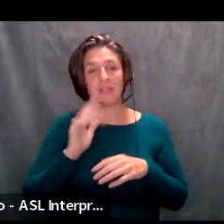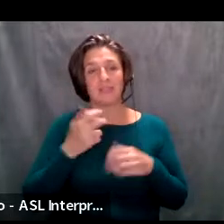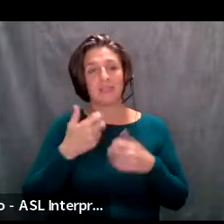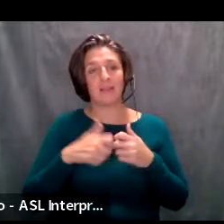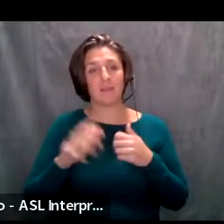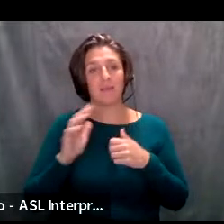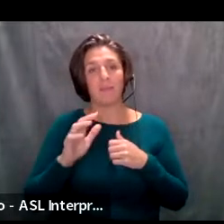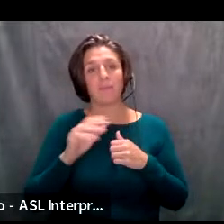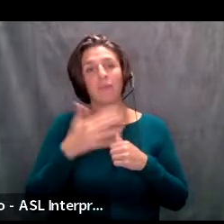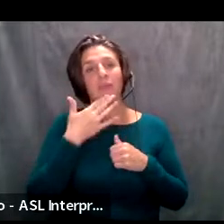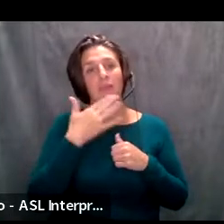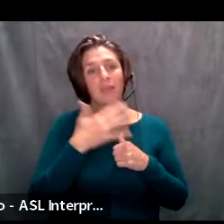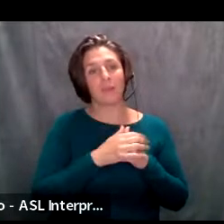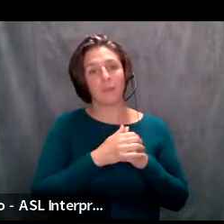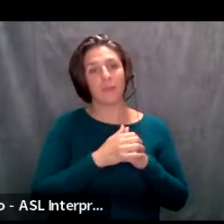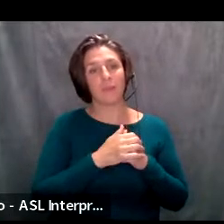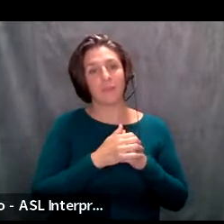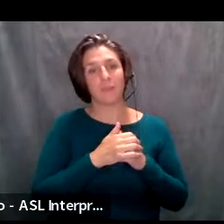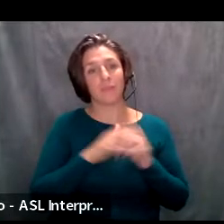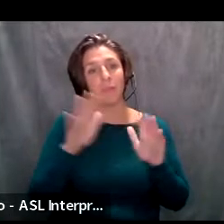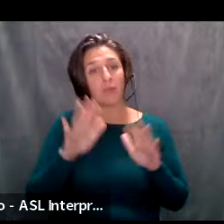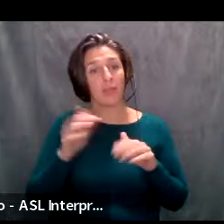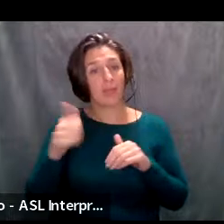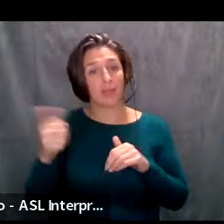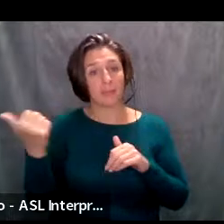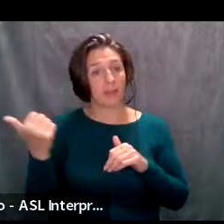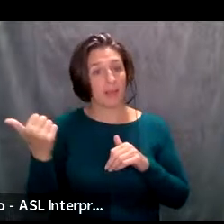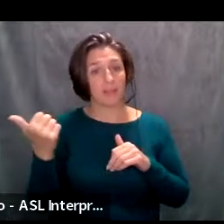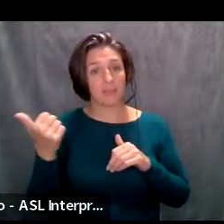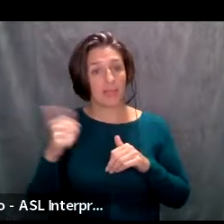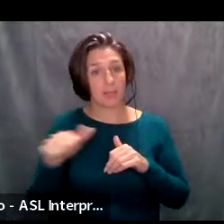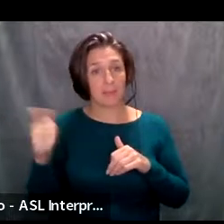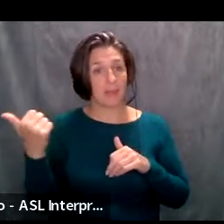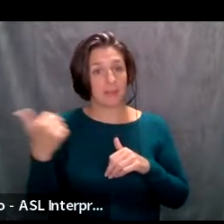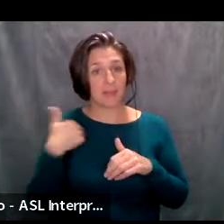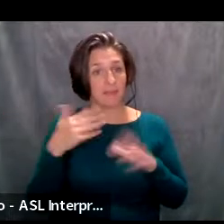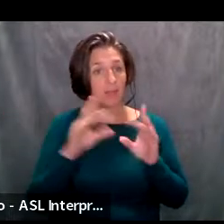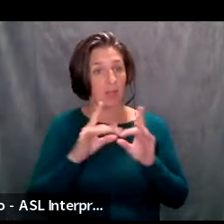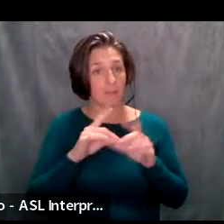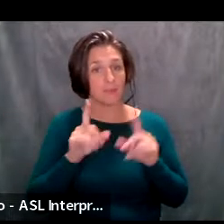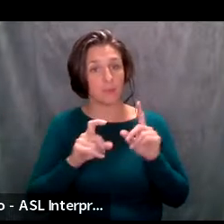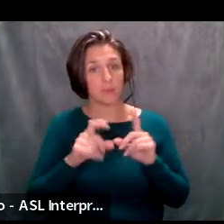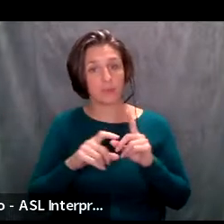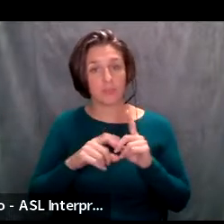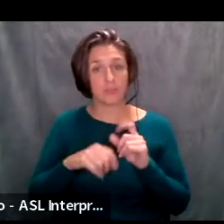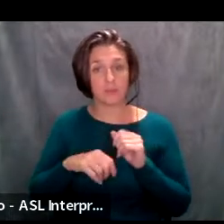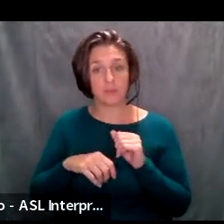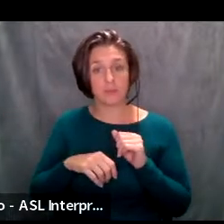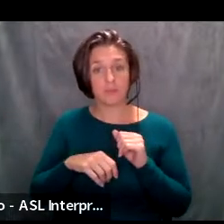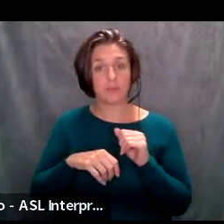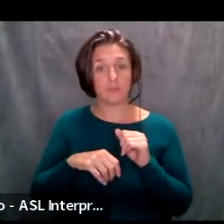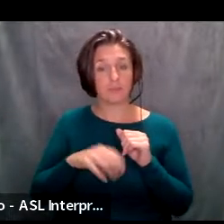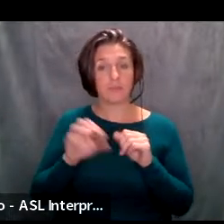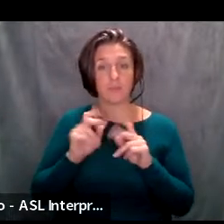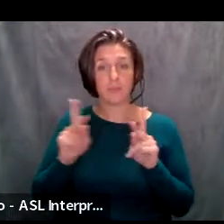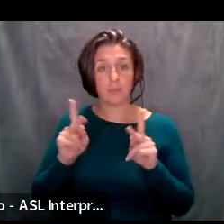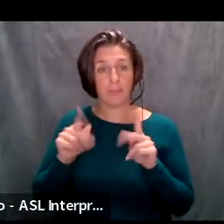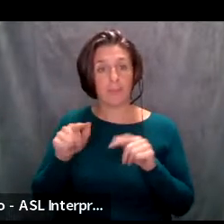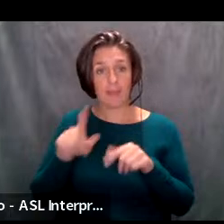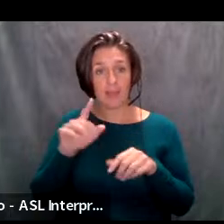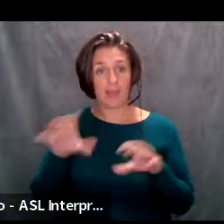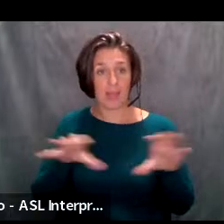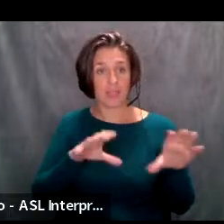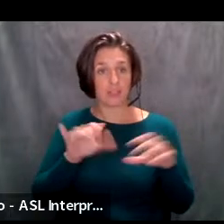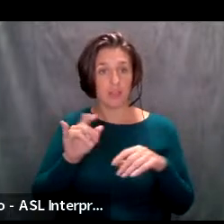Mhm. Great. Anybody else? Does anybody have any other comments or questions? Okay, and this is an action item,